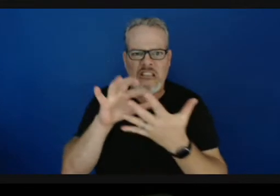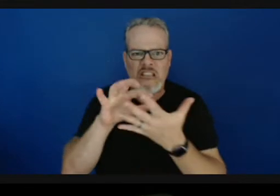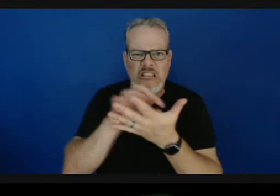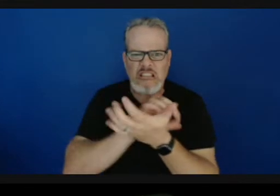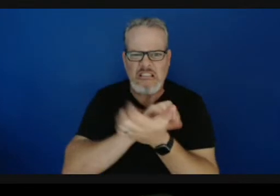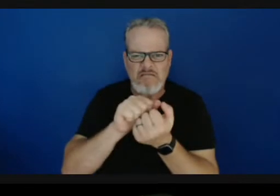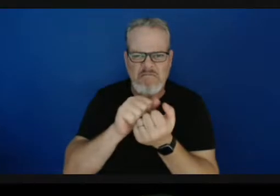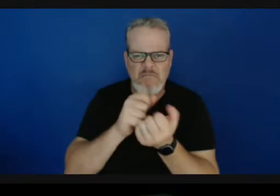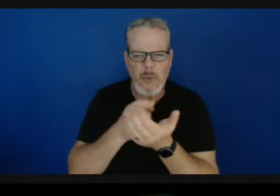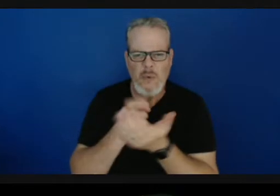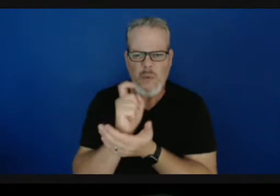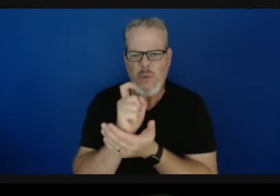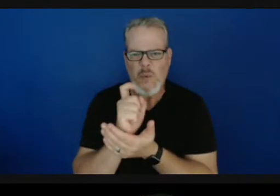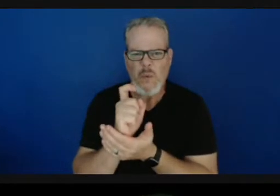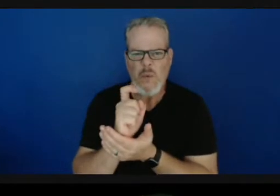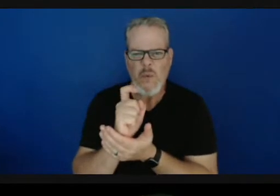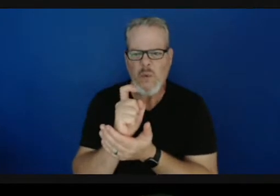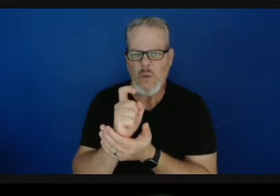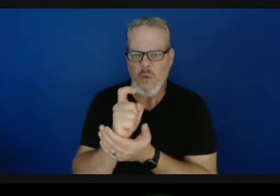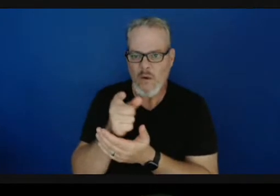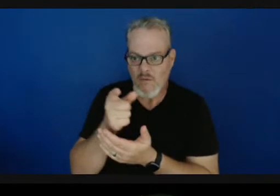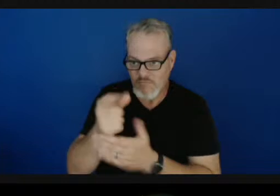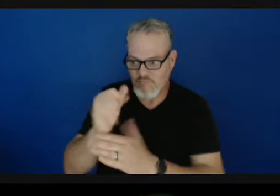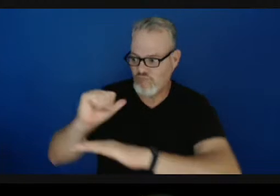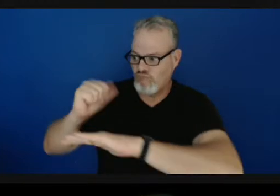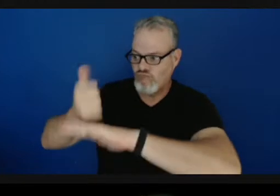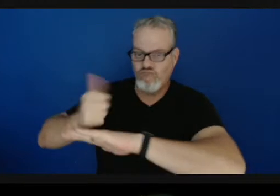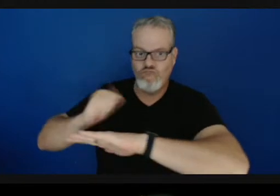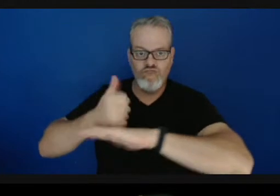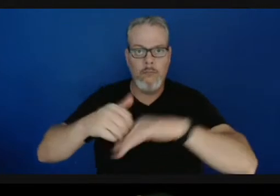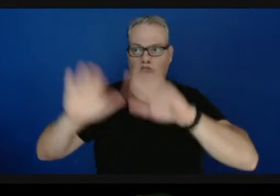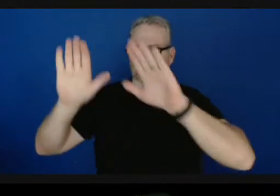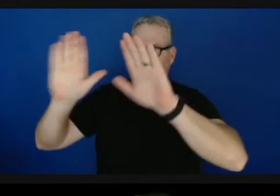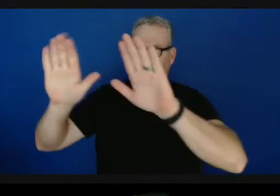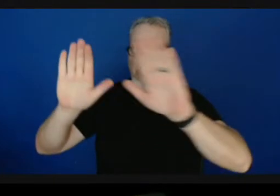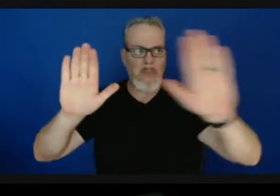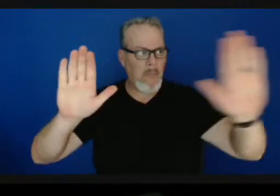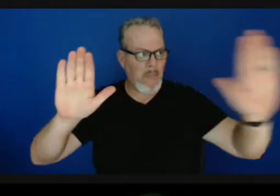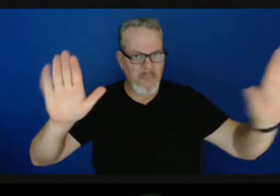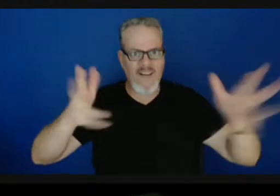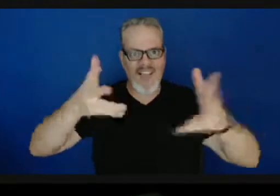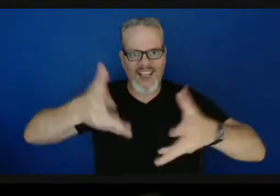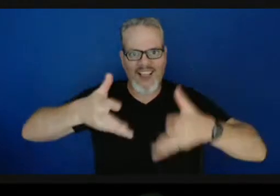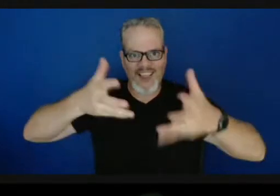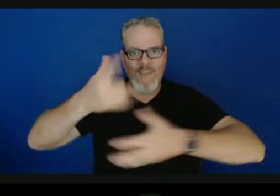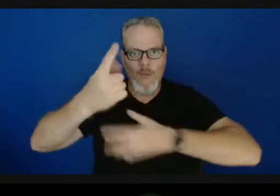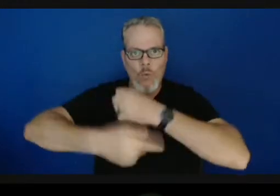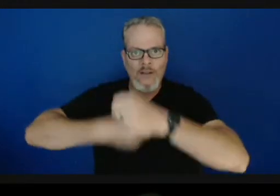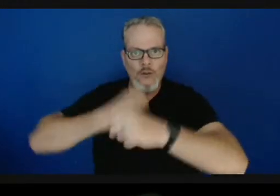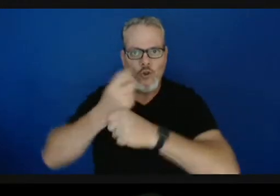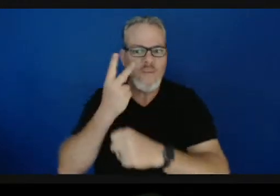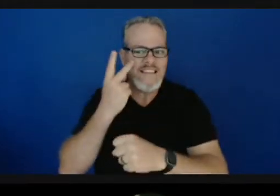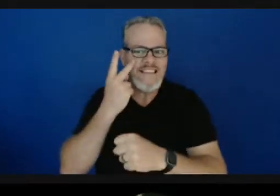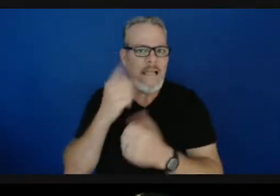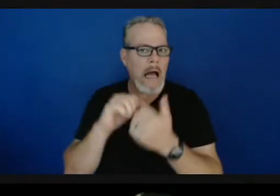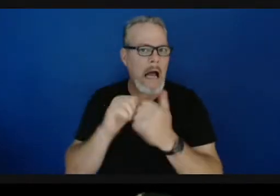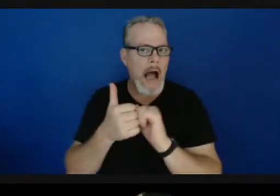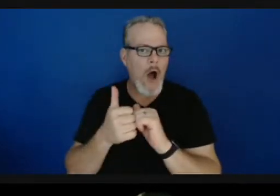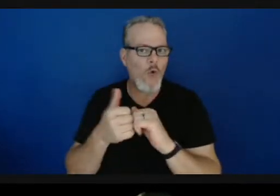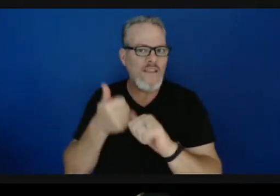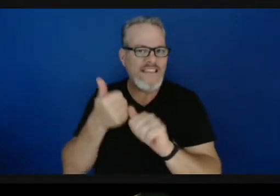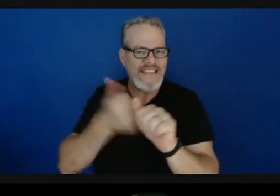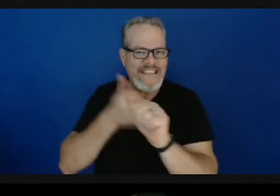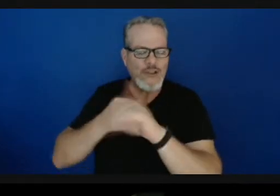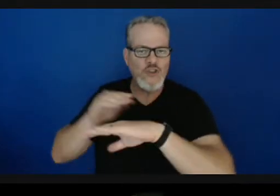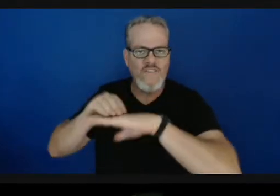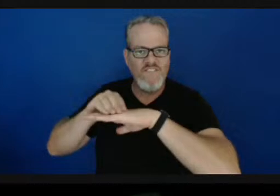as a candidate site. Put up all these coupons and left them for a year, then came back to see how they had been affected. And here's how they